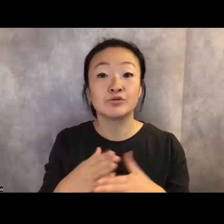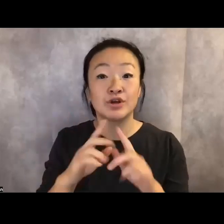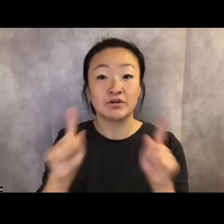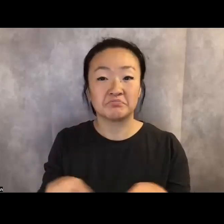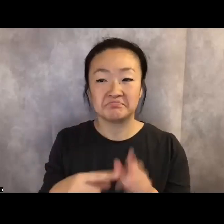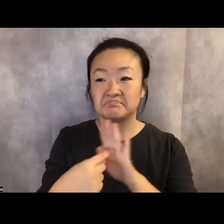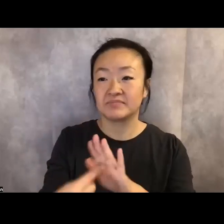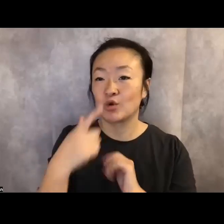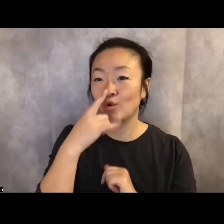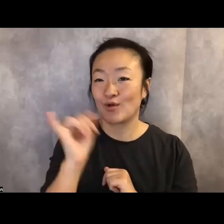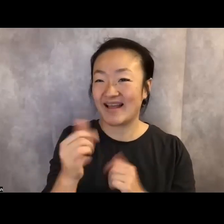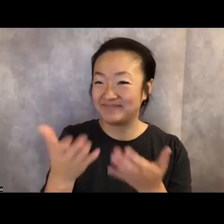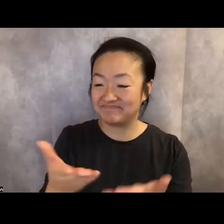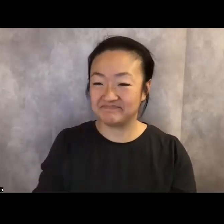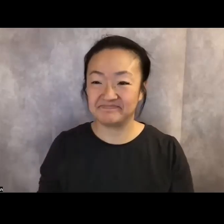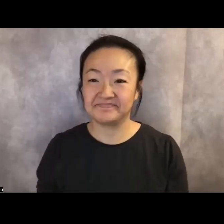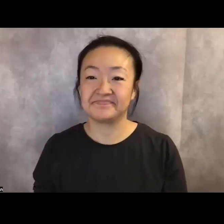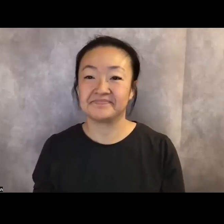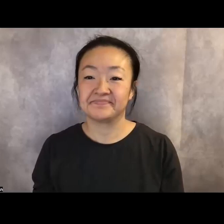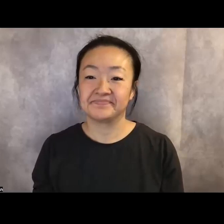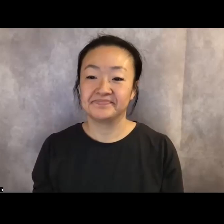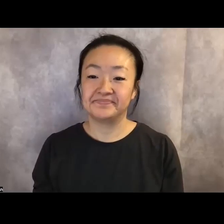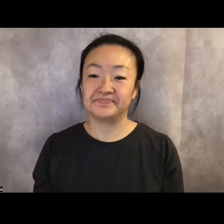what the application portal will look like.